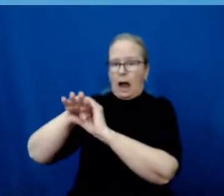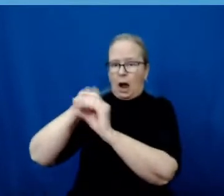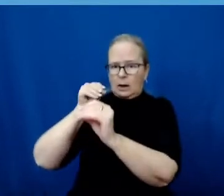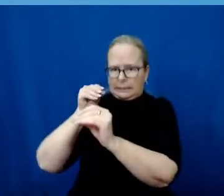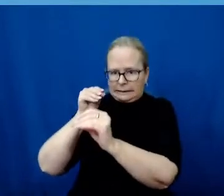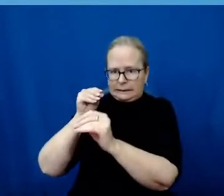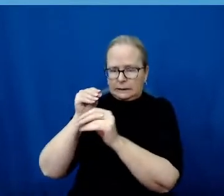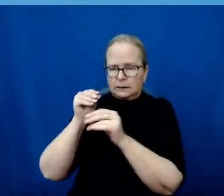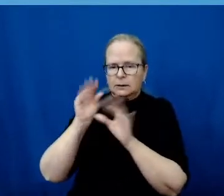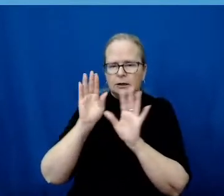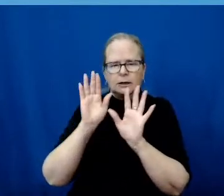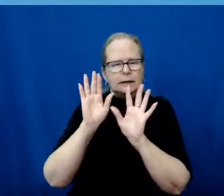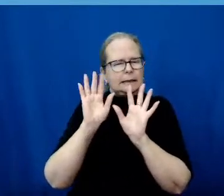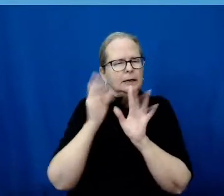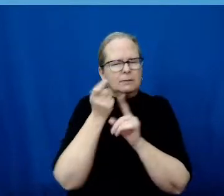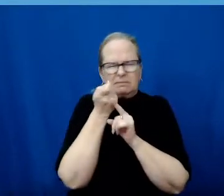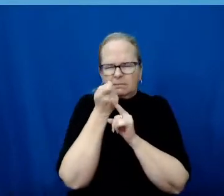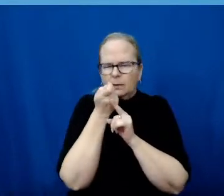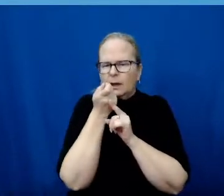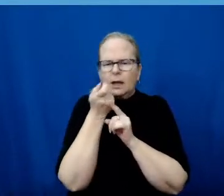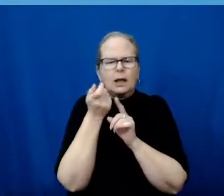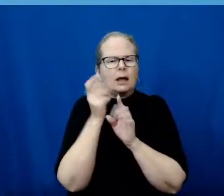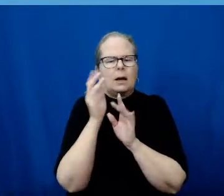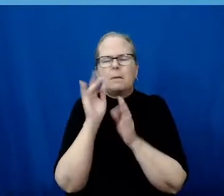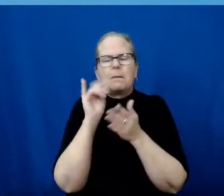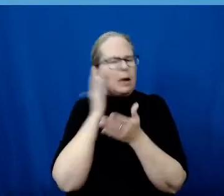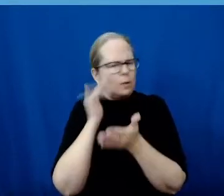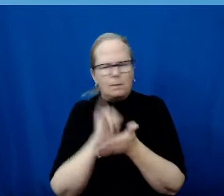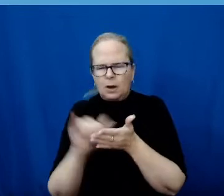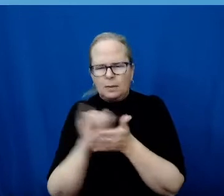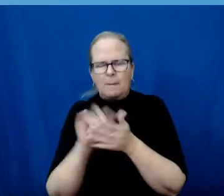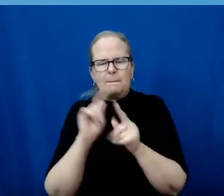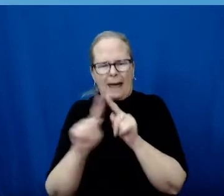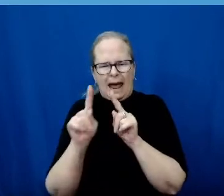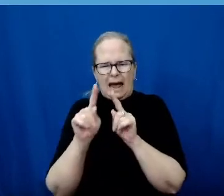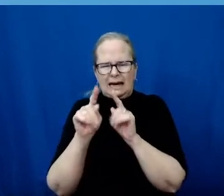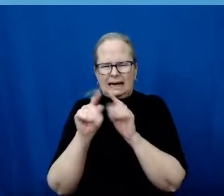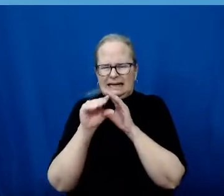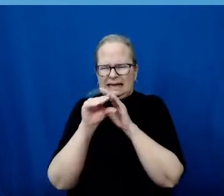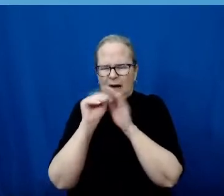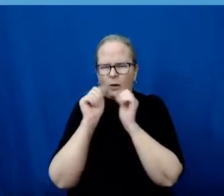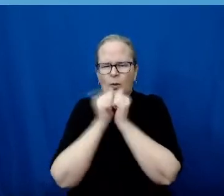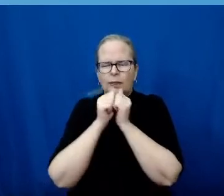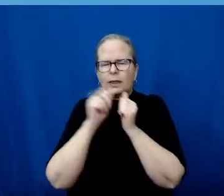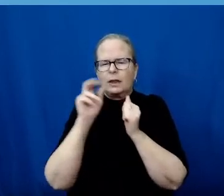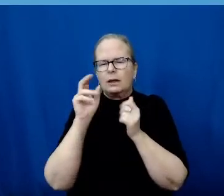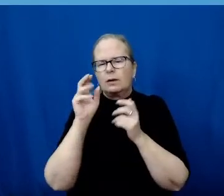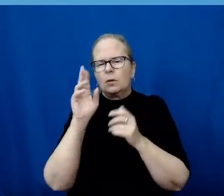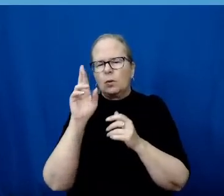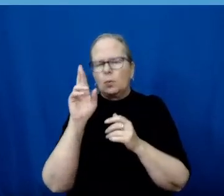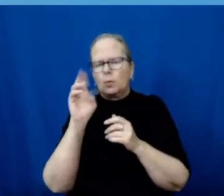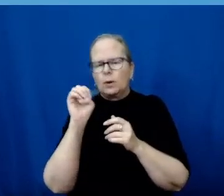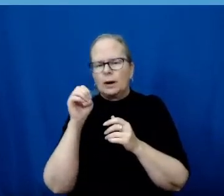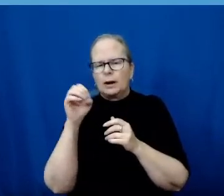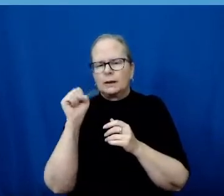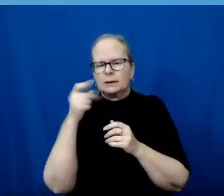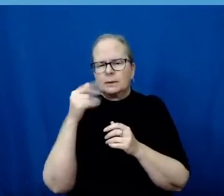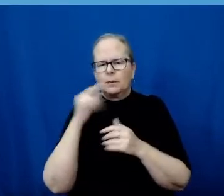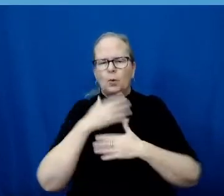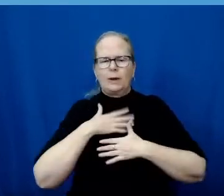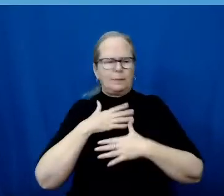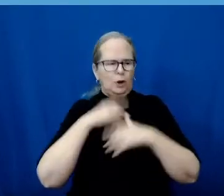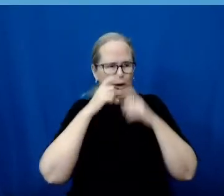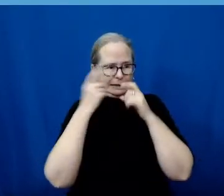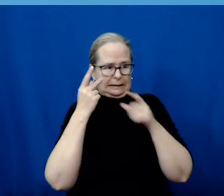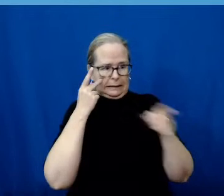masking with good high quality respirators, I've got these are our preferred ones, Vitacor Can 99,